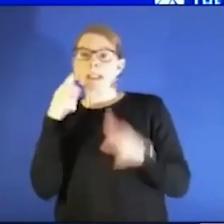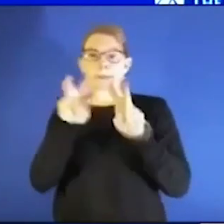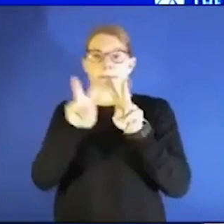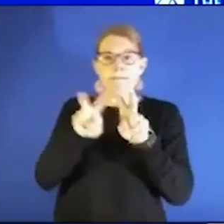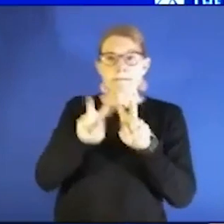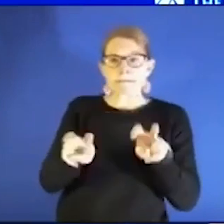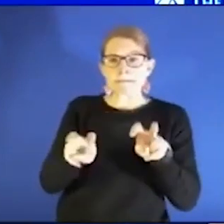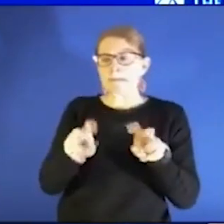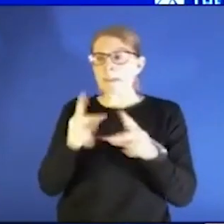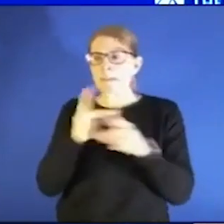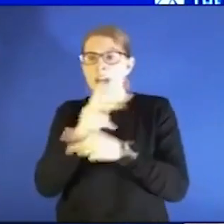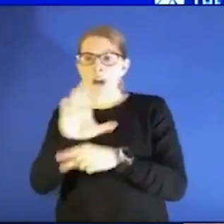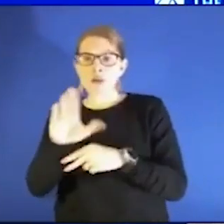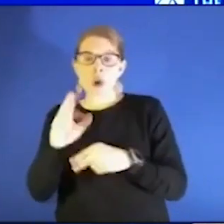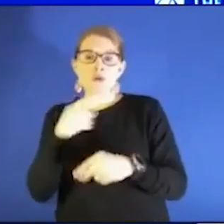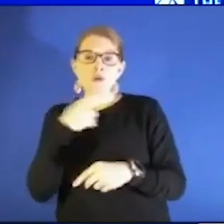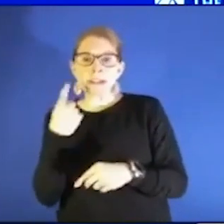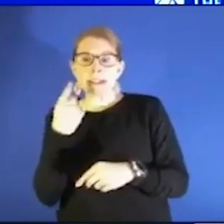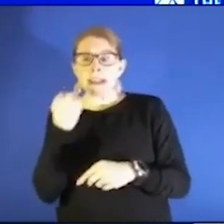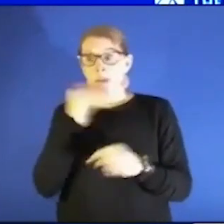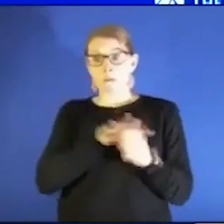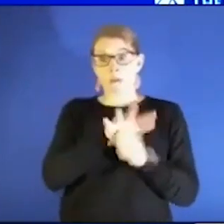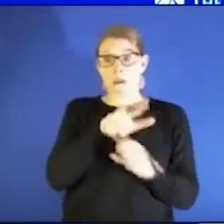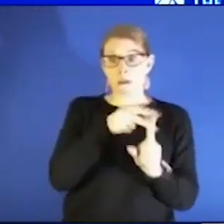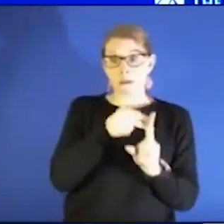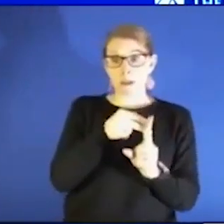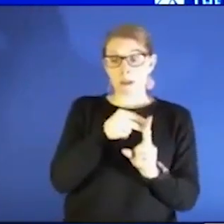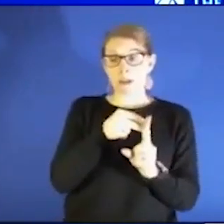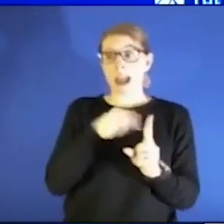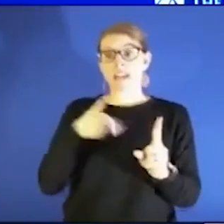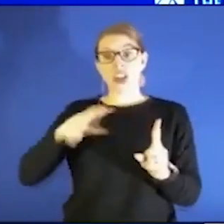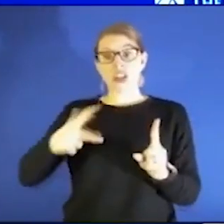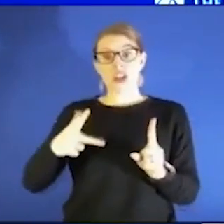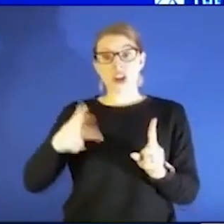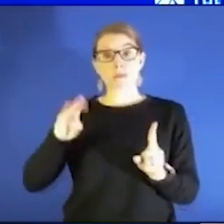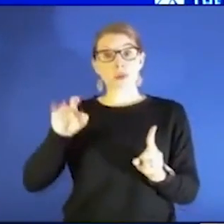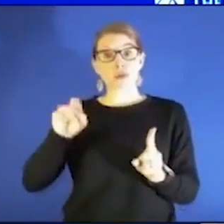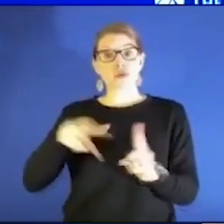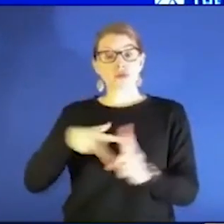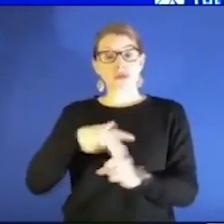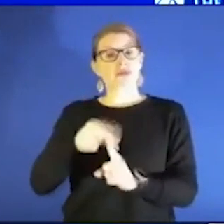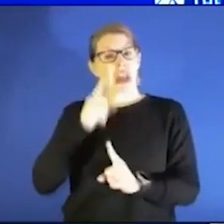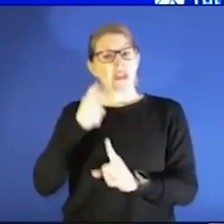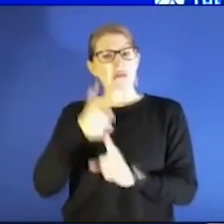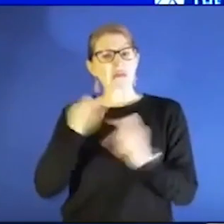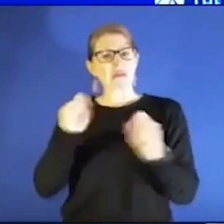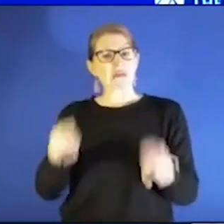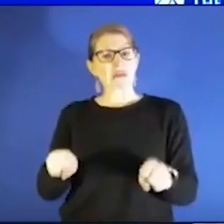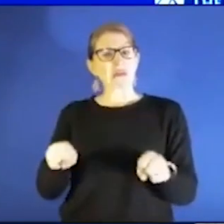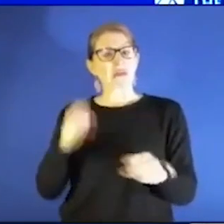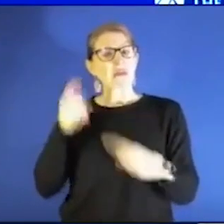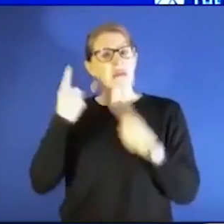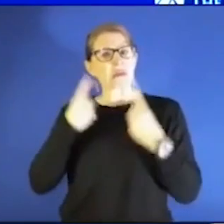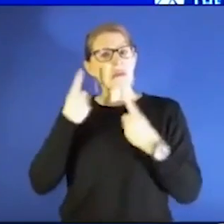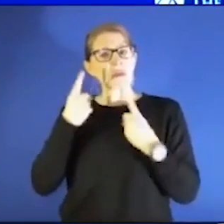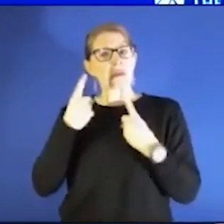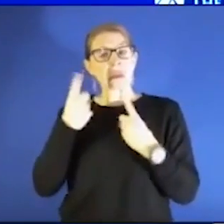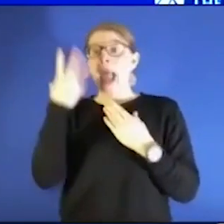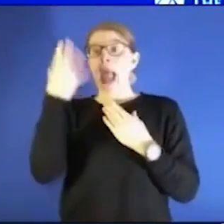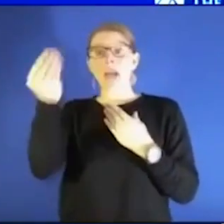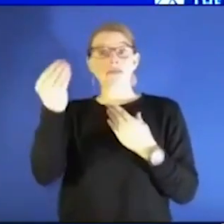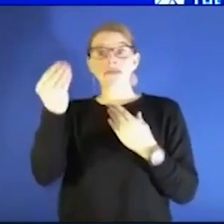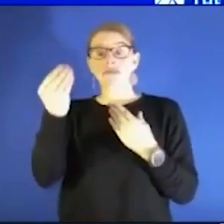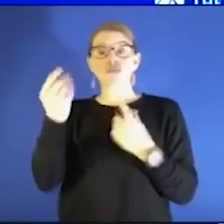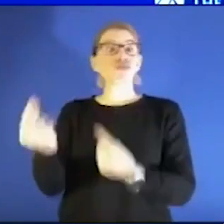think if you are fully vaccinated and you have that third dose or that booster dose, I think you can consider going out and doing things and